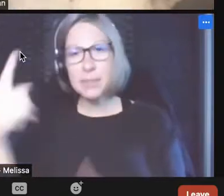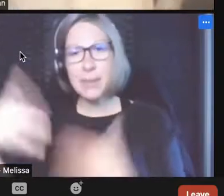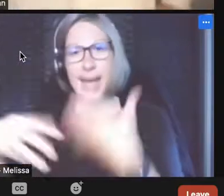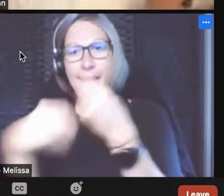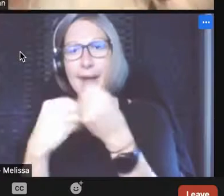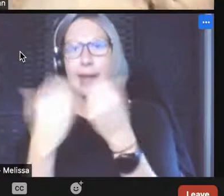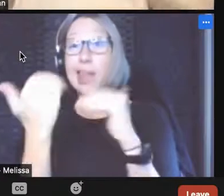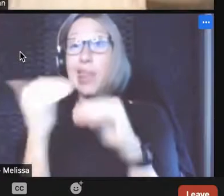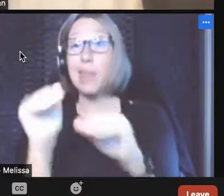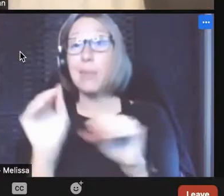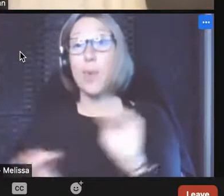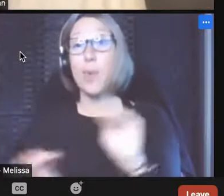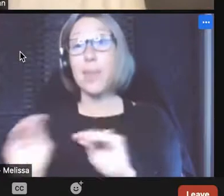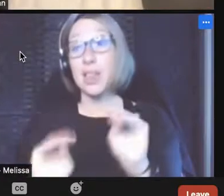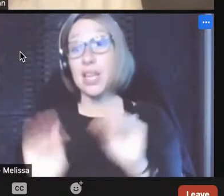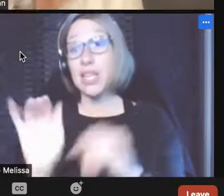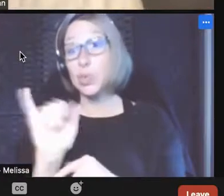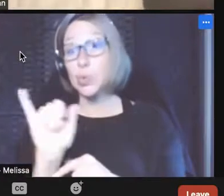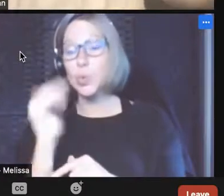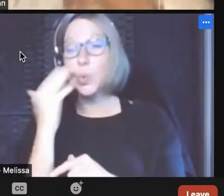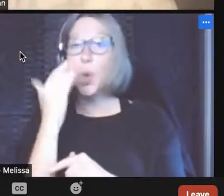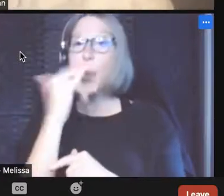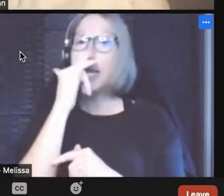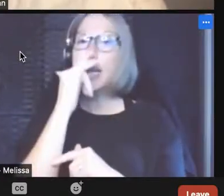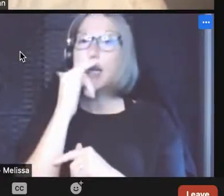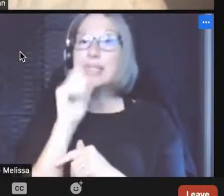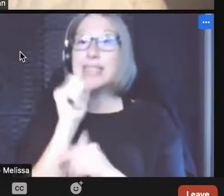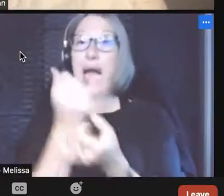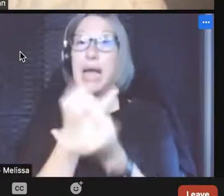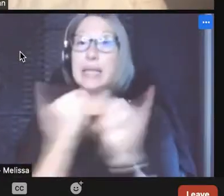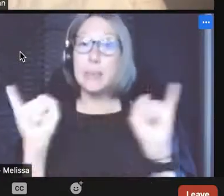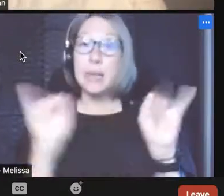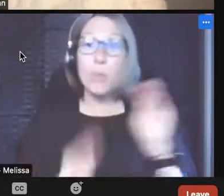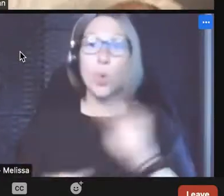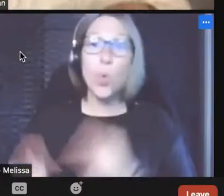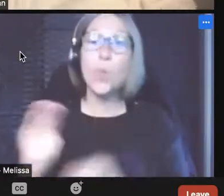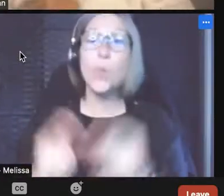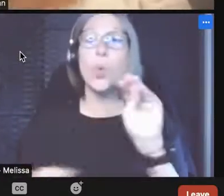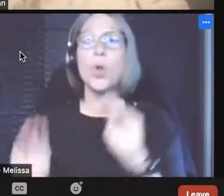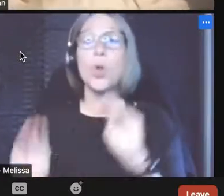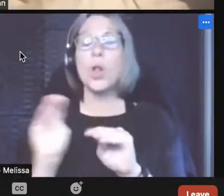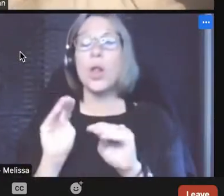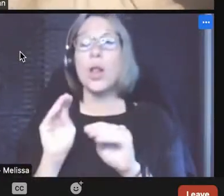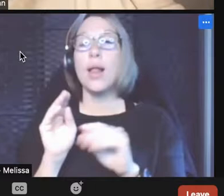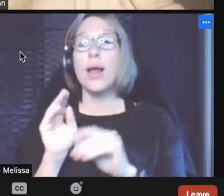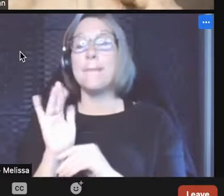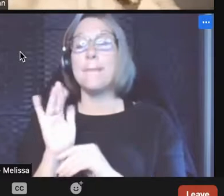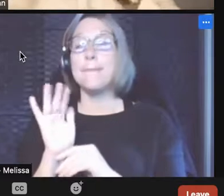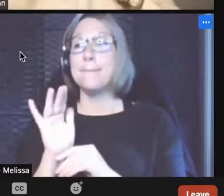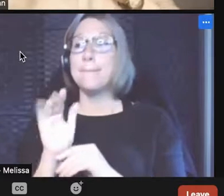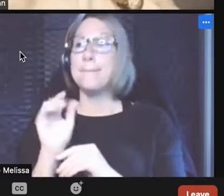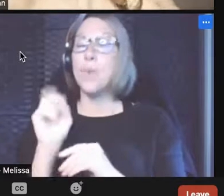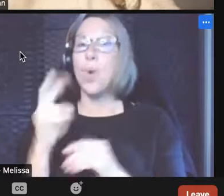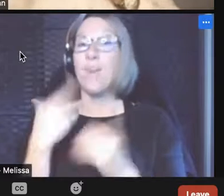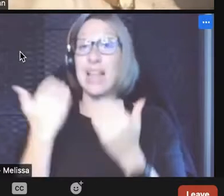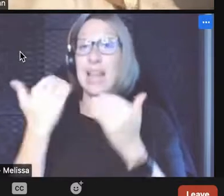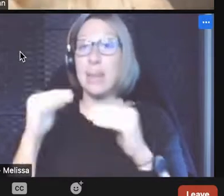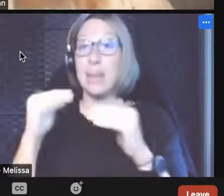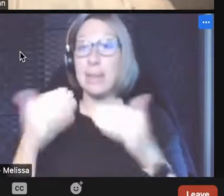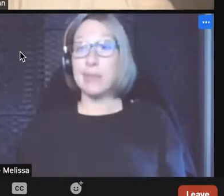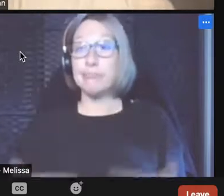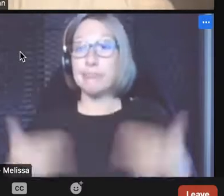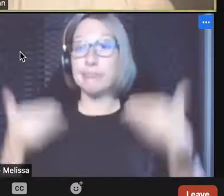limited mobility, kids that aren't independently mobile or have limited upper extremity